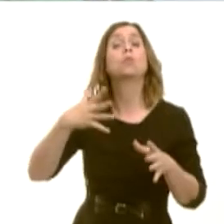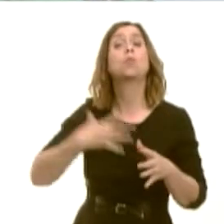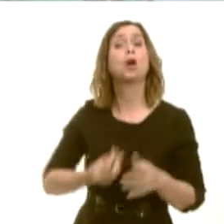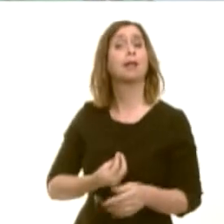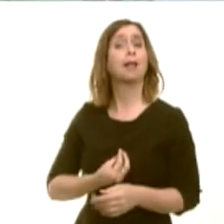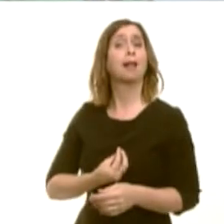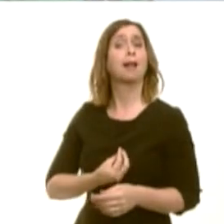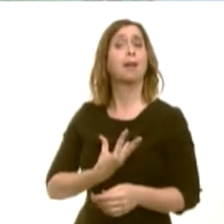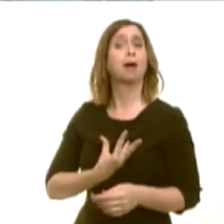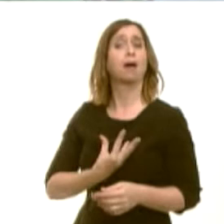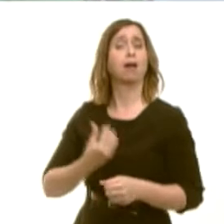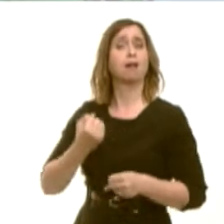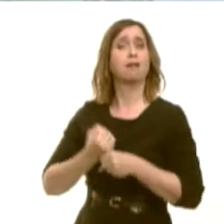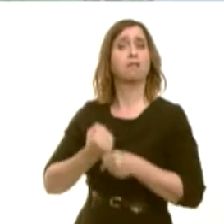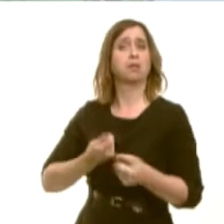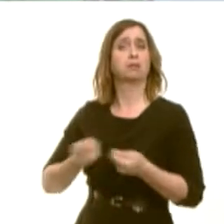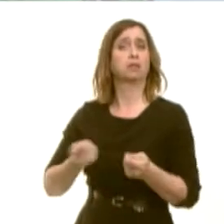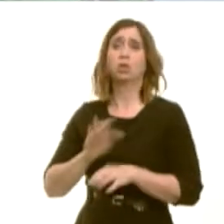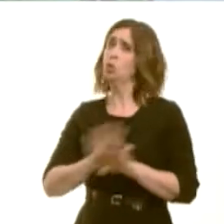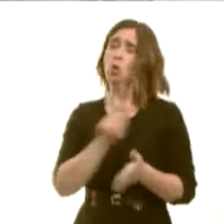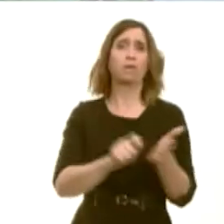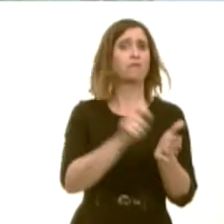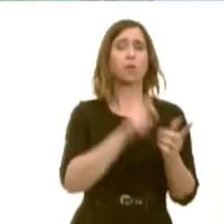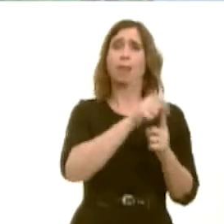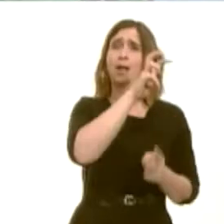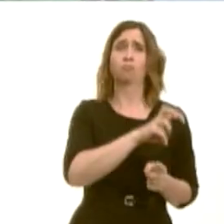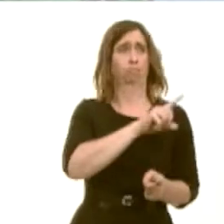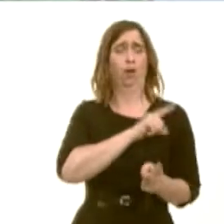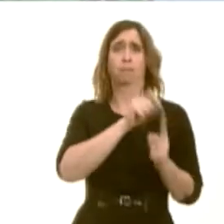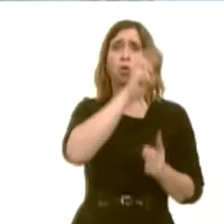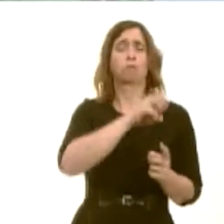speech and a Labour budget passed, you can't rely on Plaid Cymru, because they have said they will